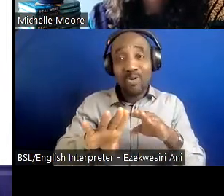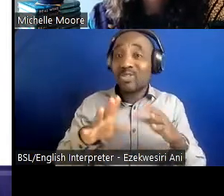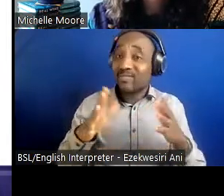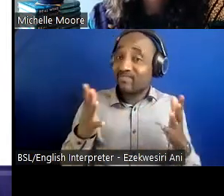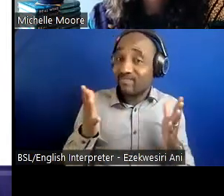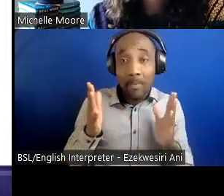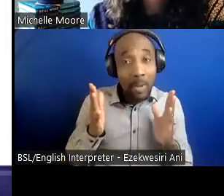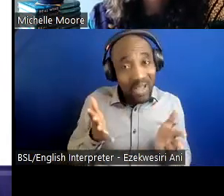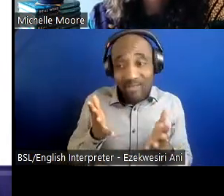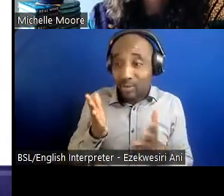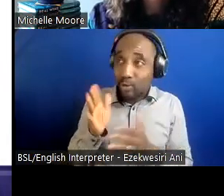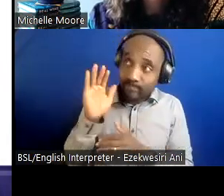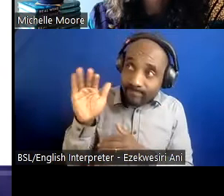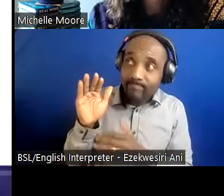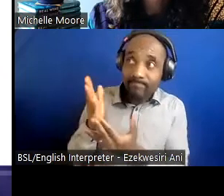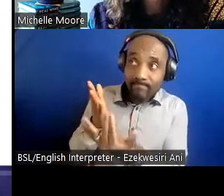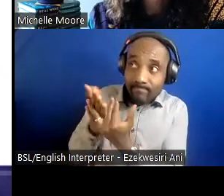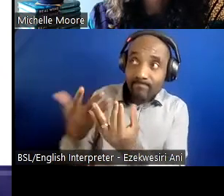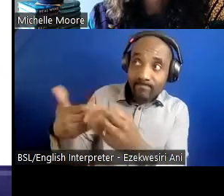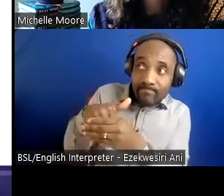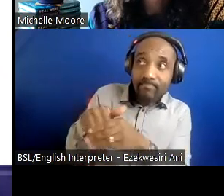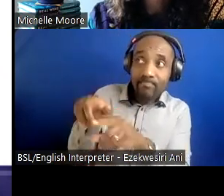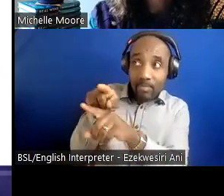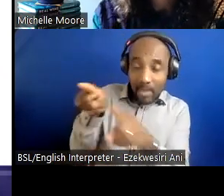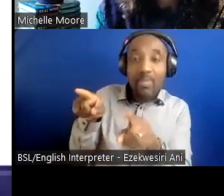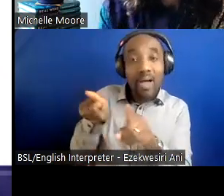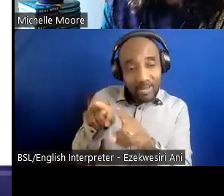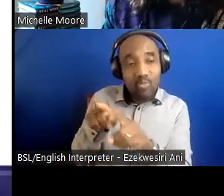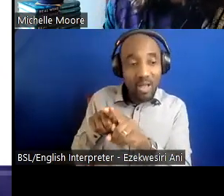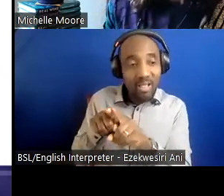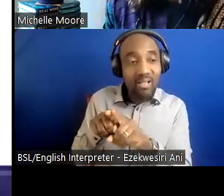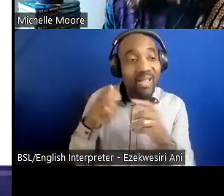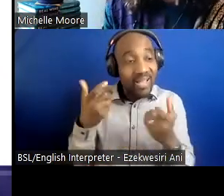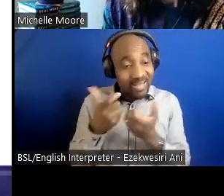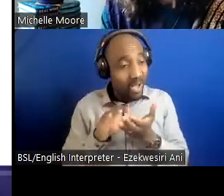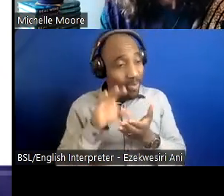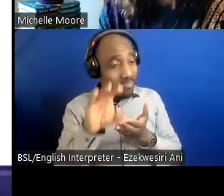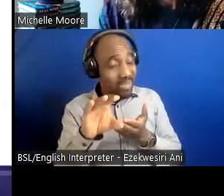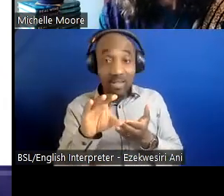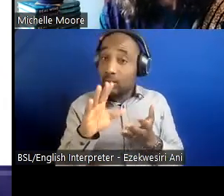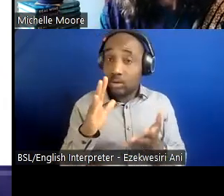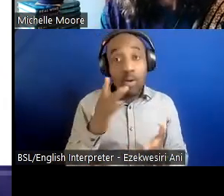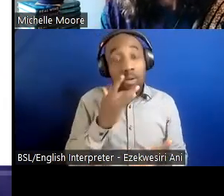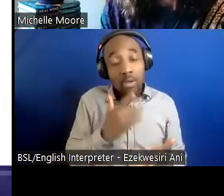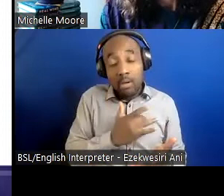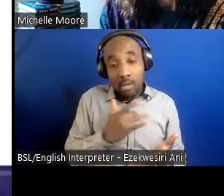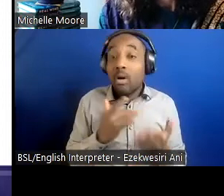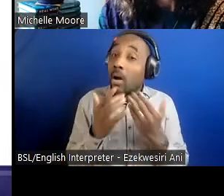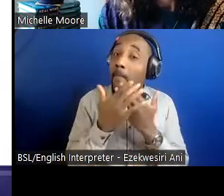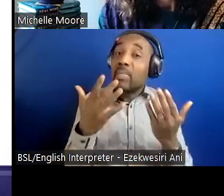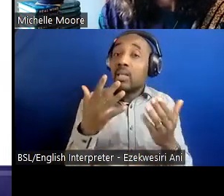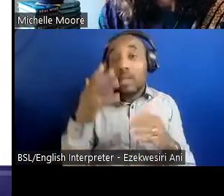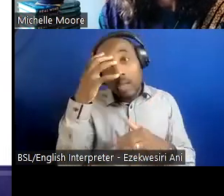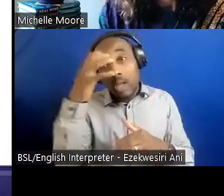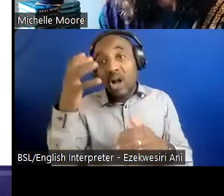those organizations too, and it's how we position our money. So unequivocally, and there will be many governing body, for example, representatives on this call, or